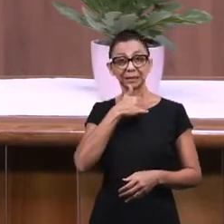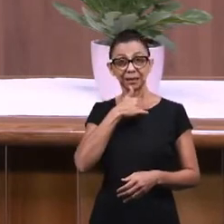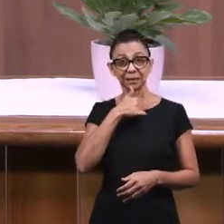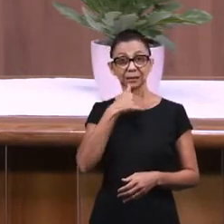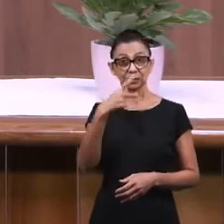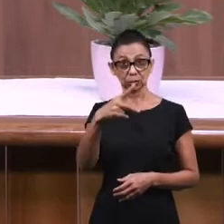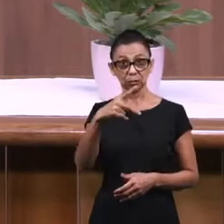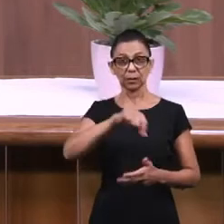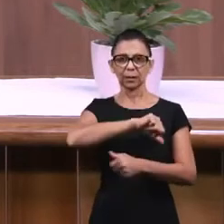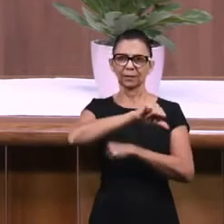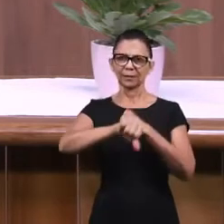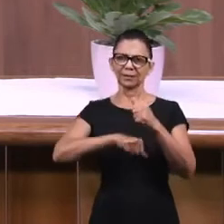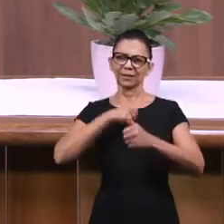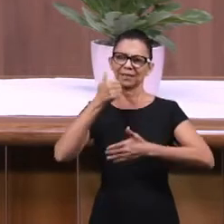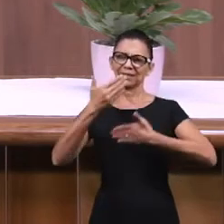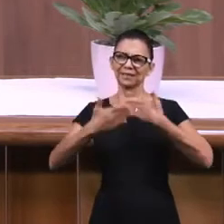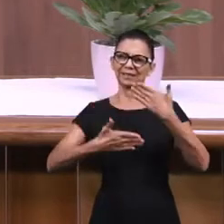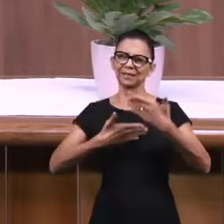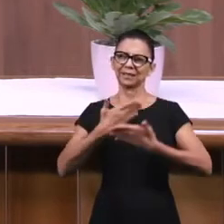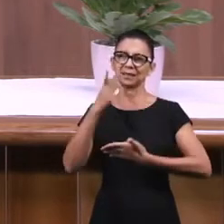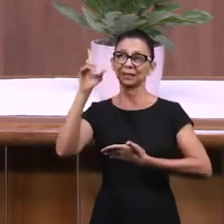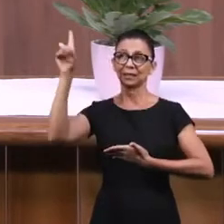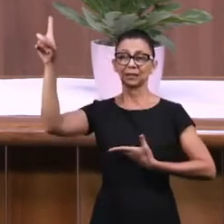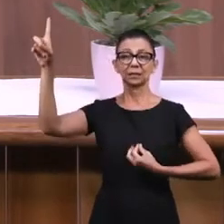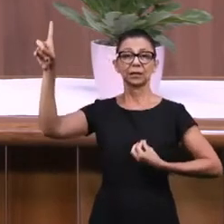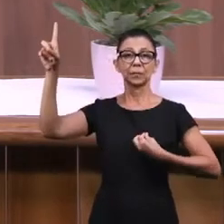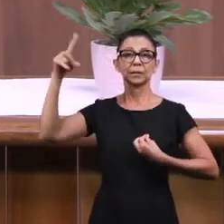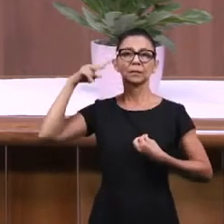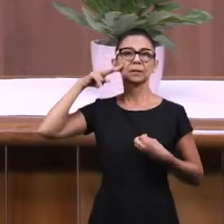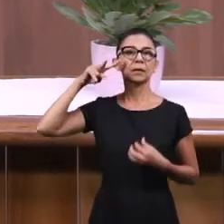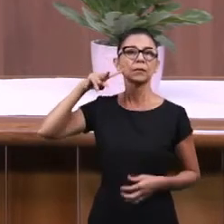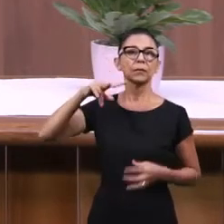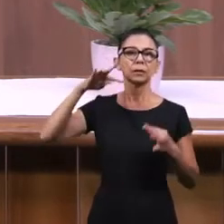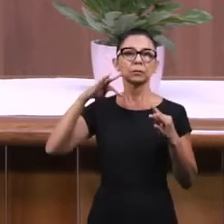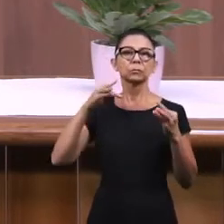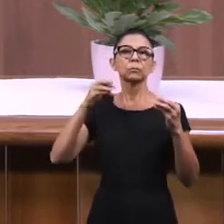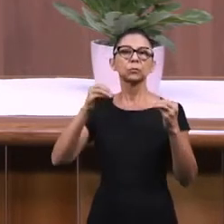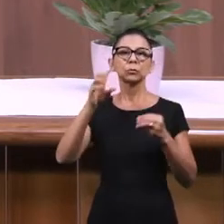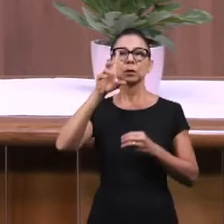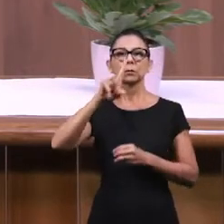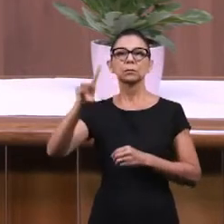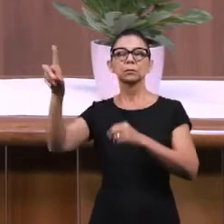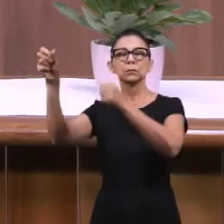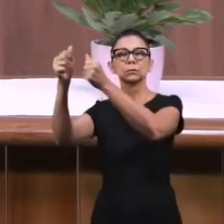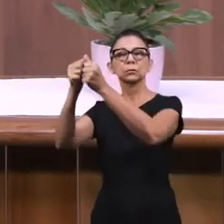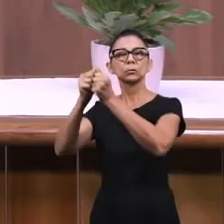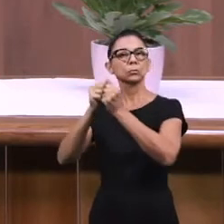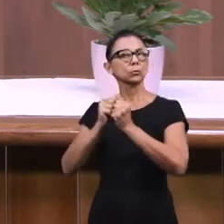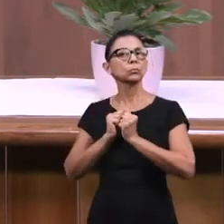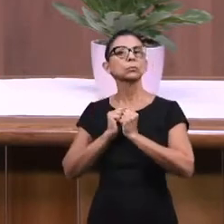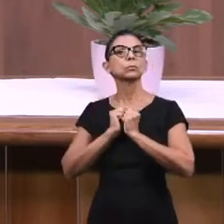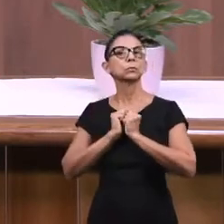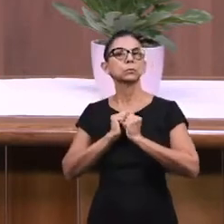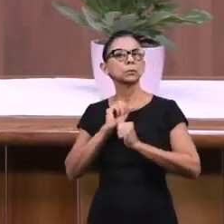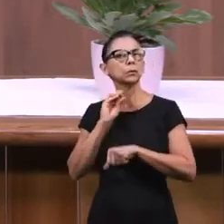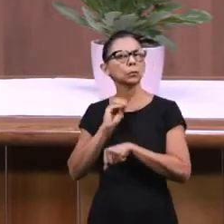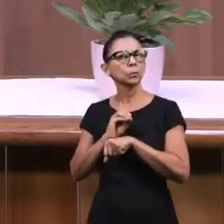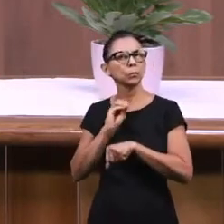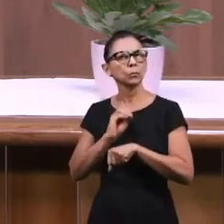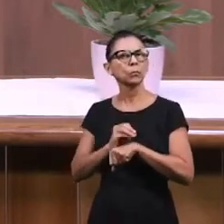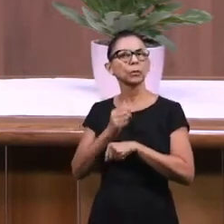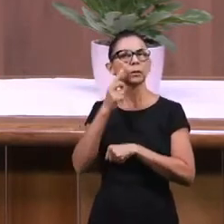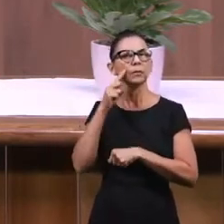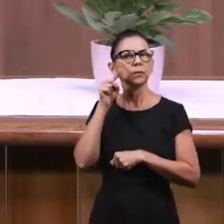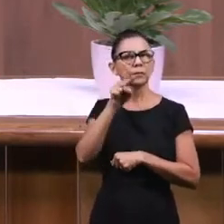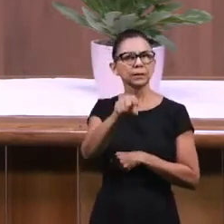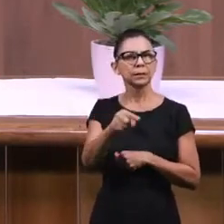turned into joy because the Lord is present. He is the Lord Emmanuel. He is the Lord who is with us, who is